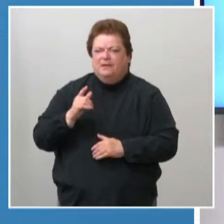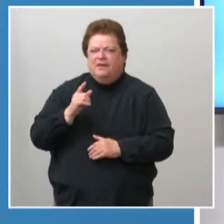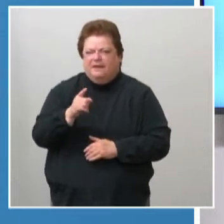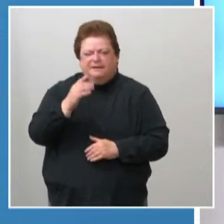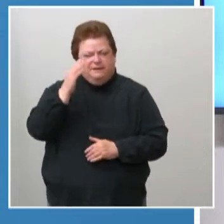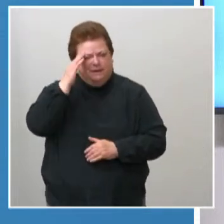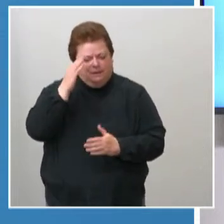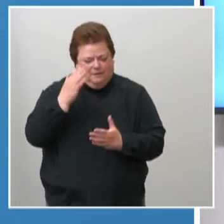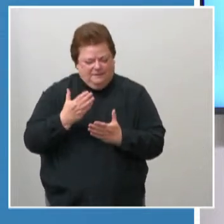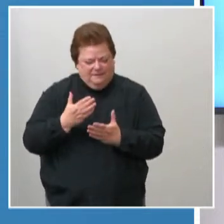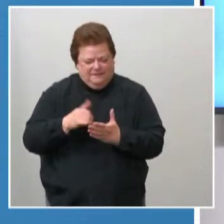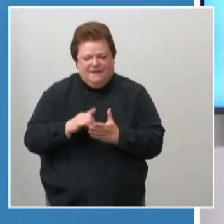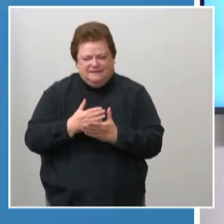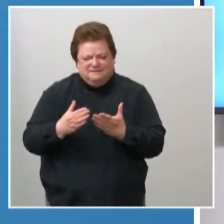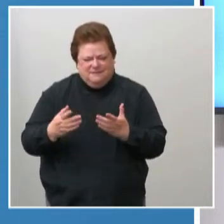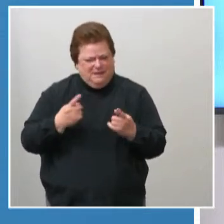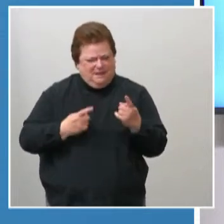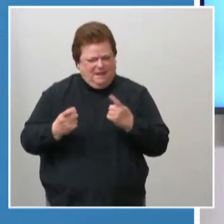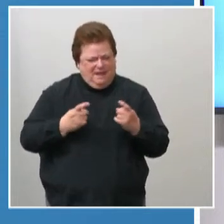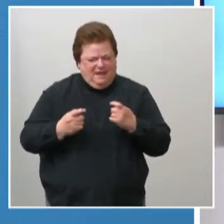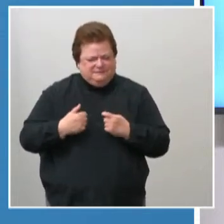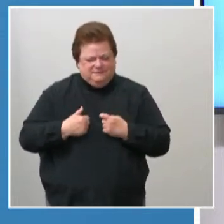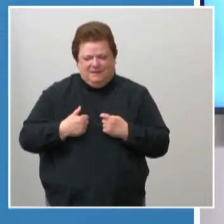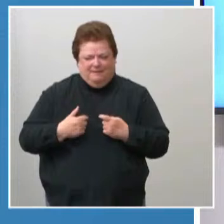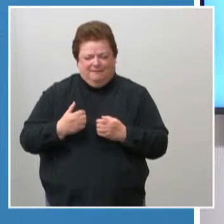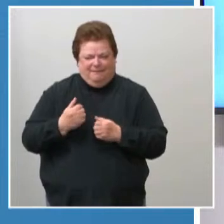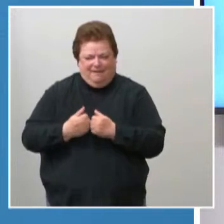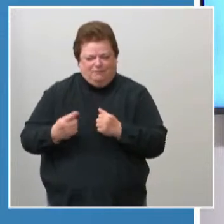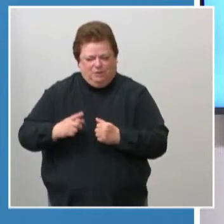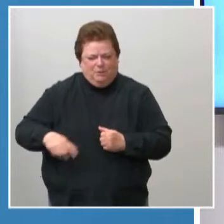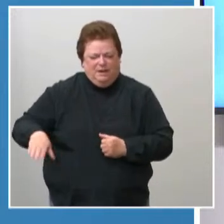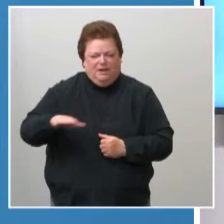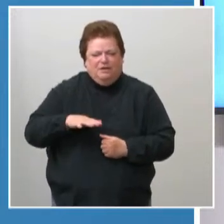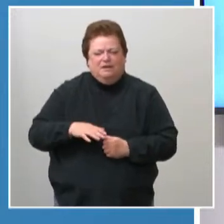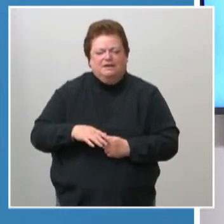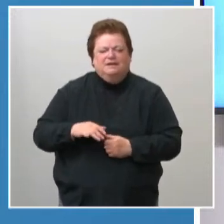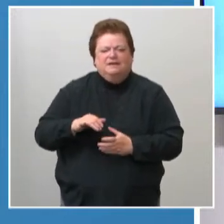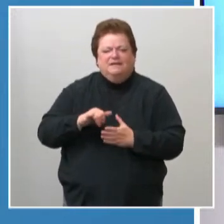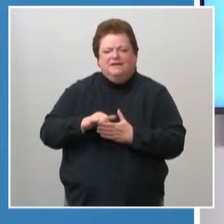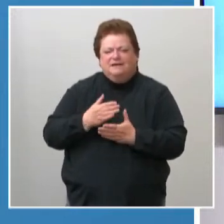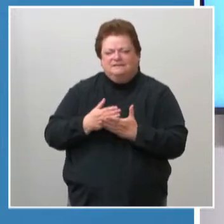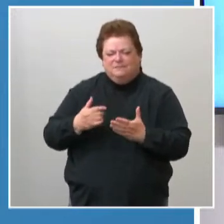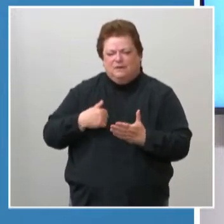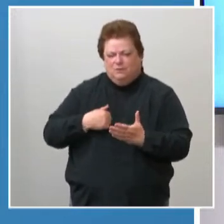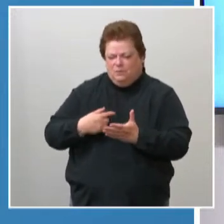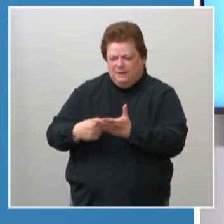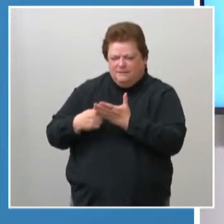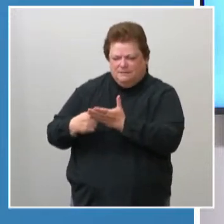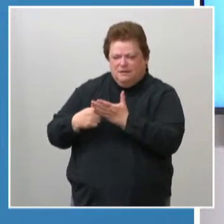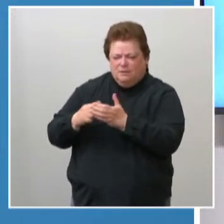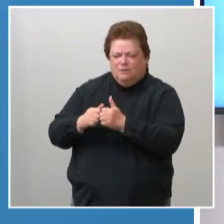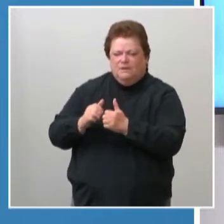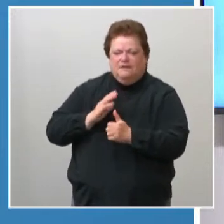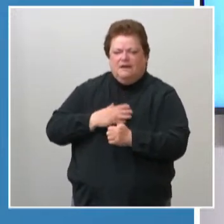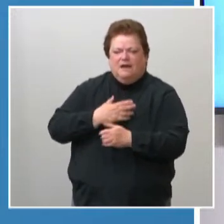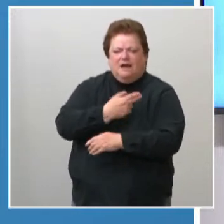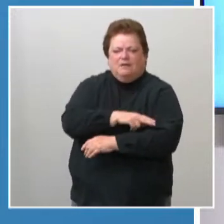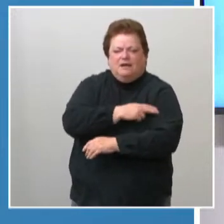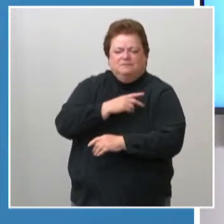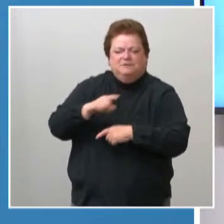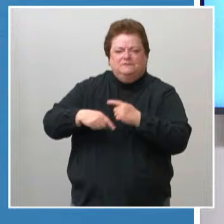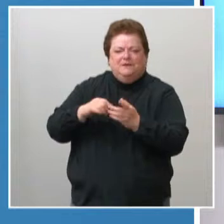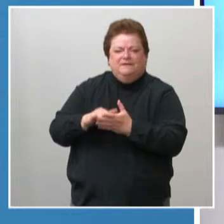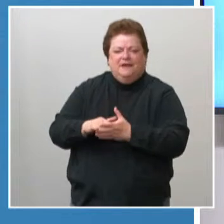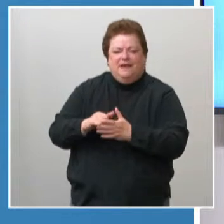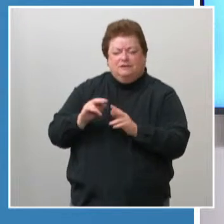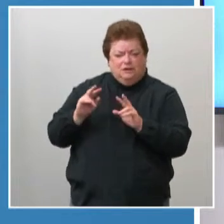That's something that's being asked a lot everywhere, and that is something we've talked to our hospitals about and